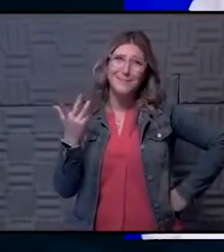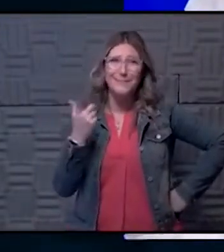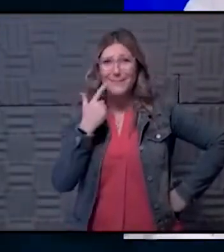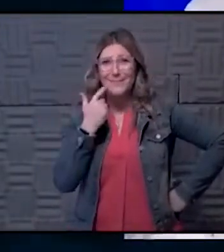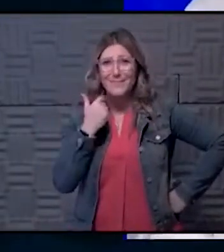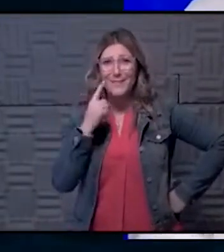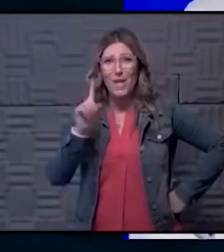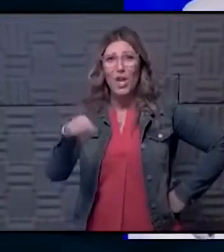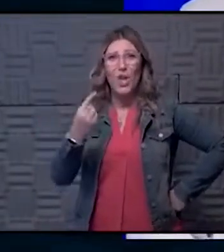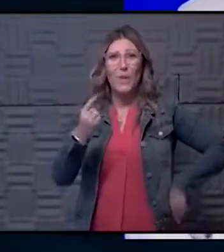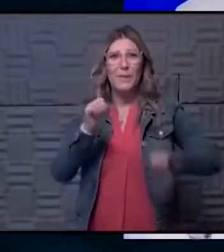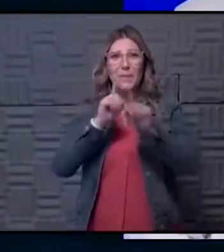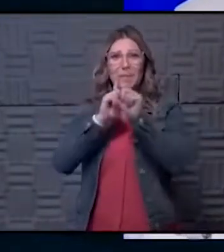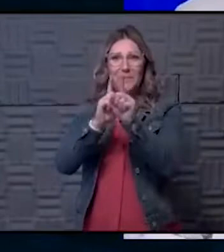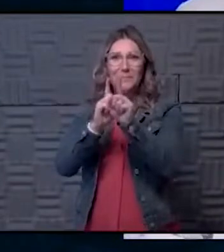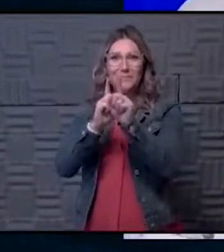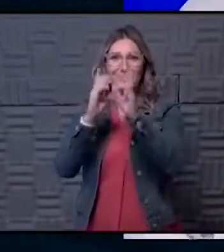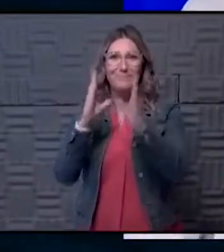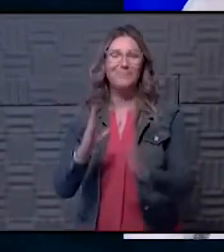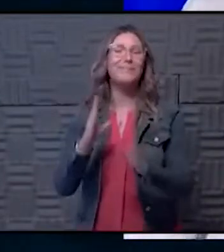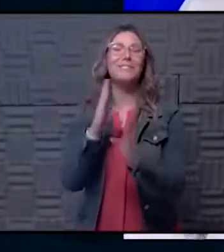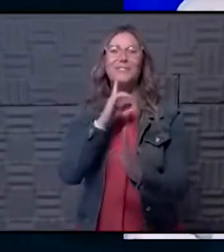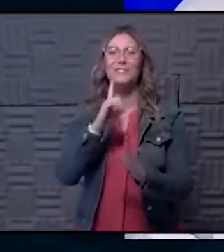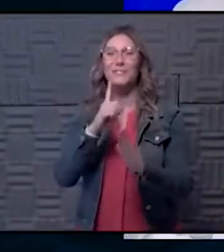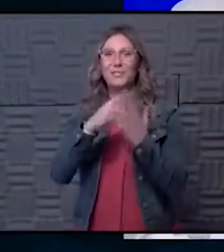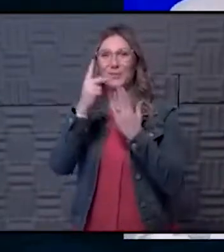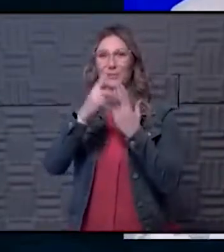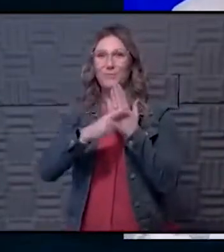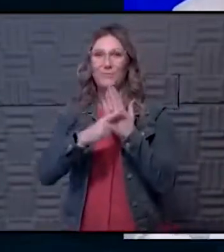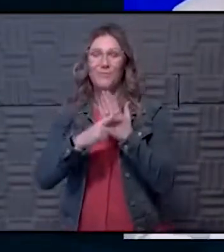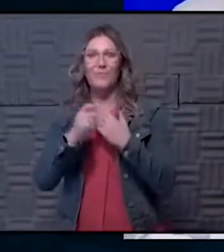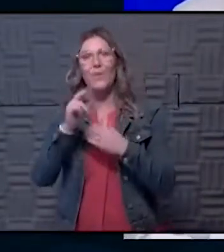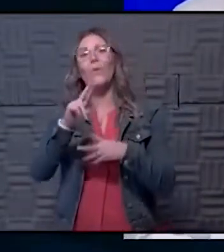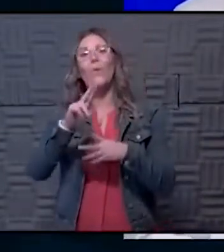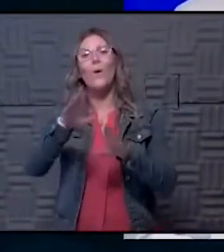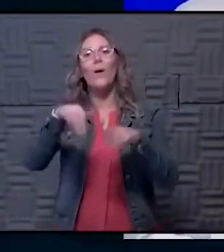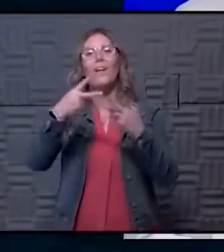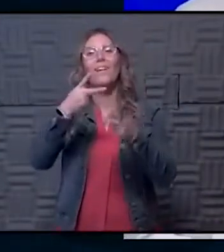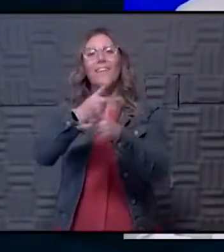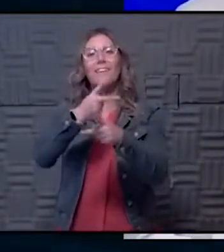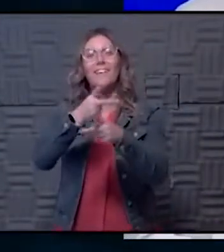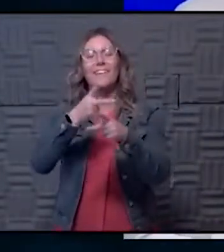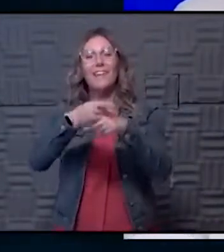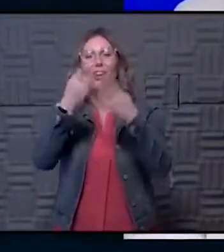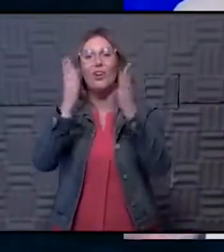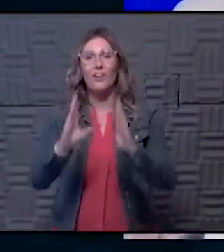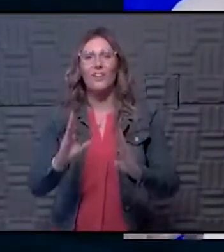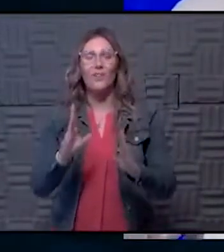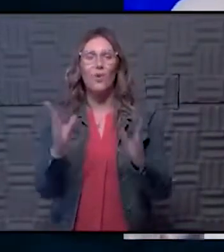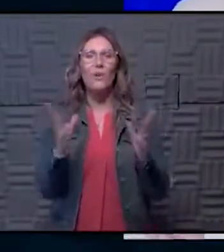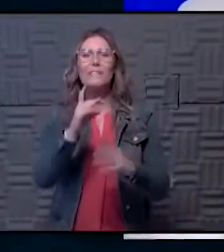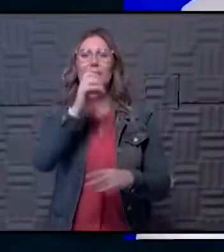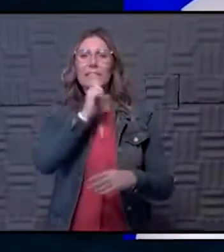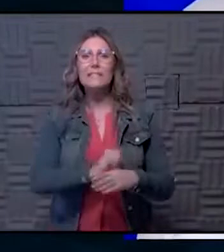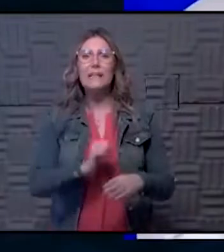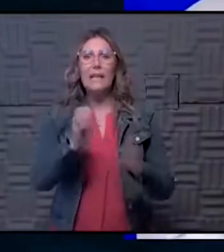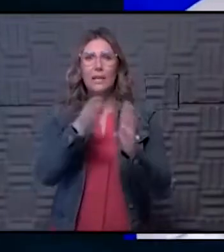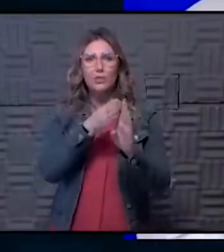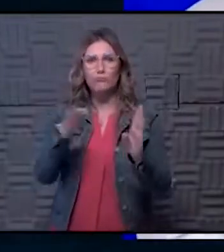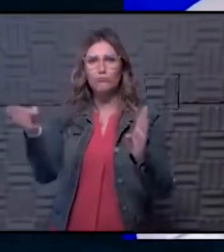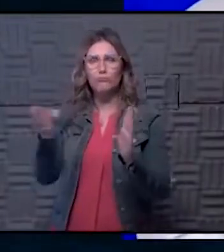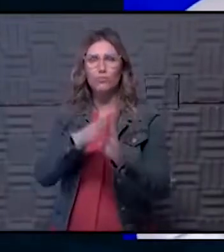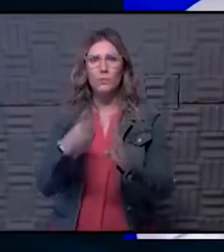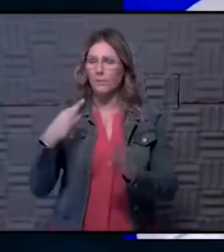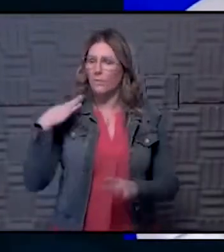Only in the mentorship program. Or a caregiver. What's the age range of volunteers and what